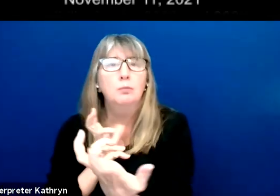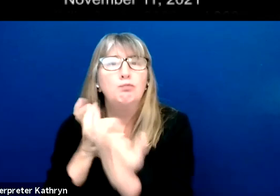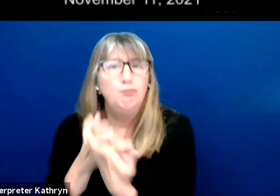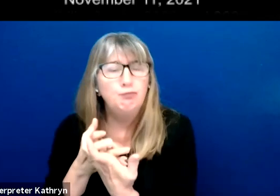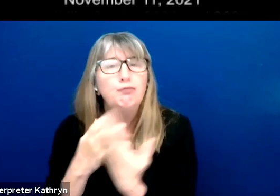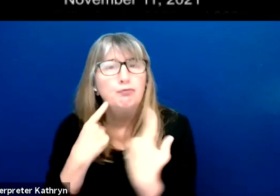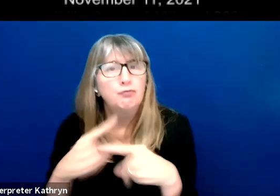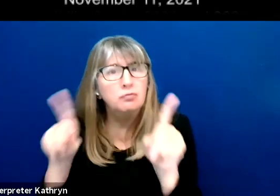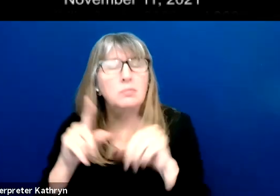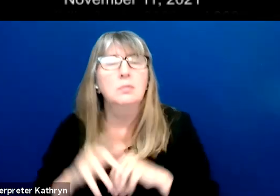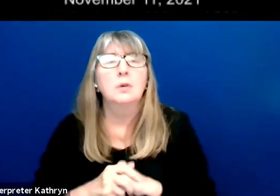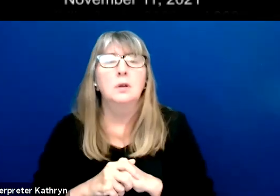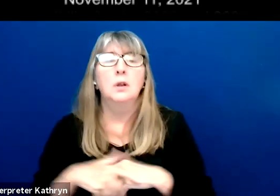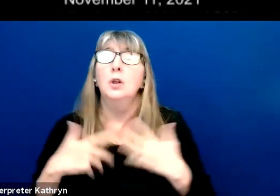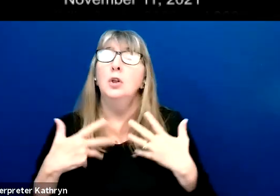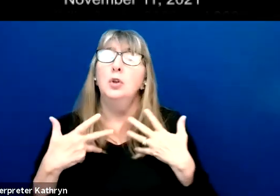so